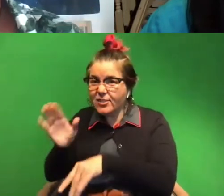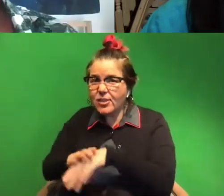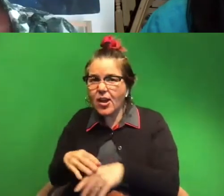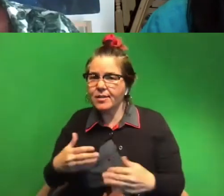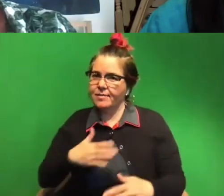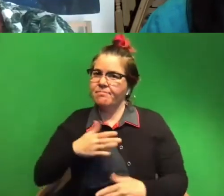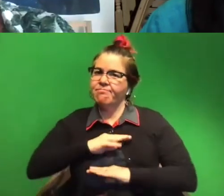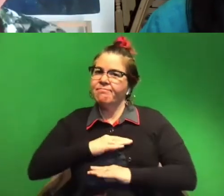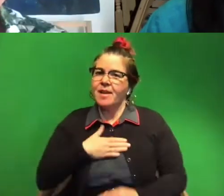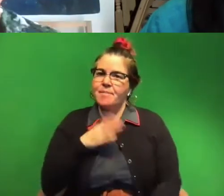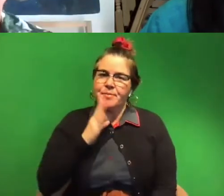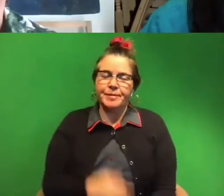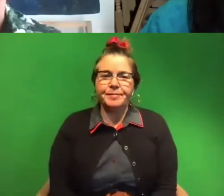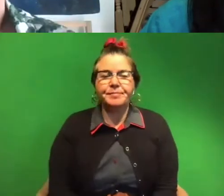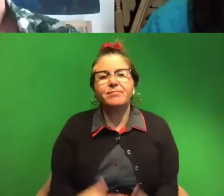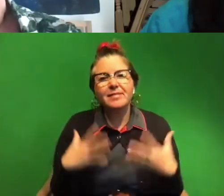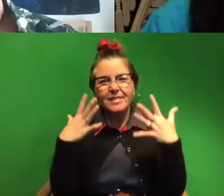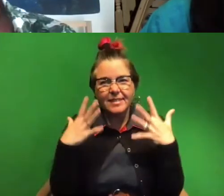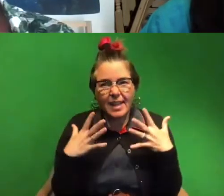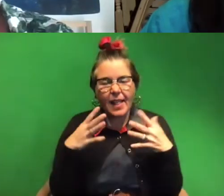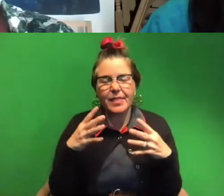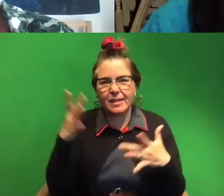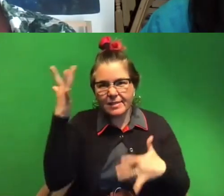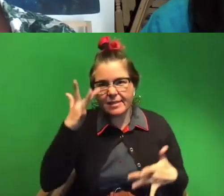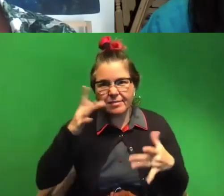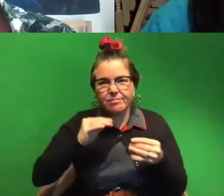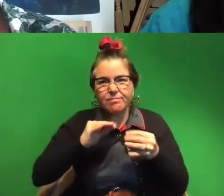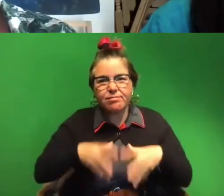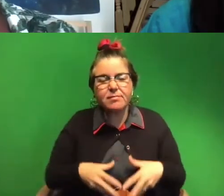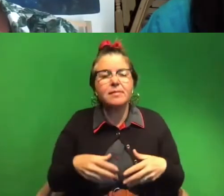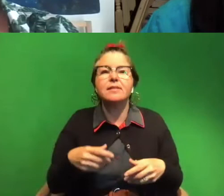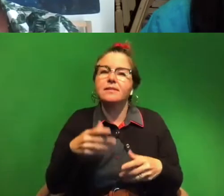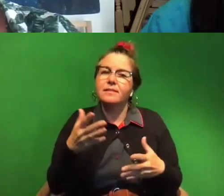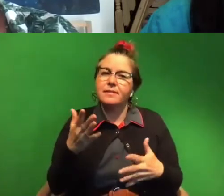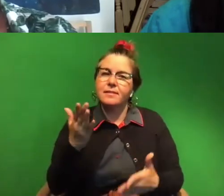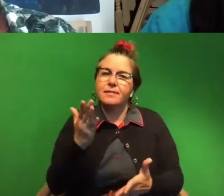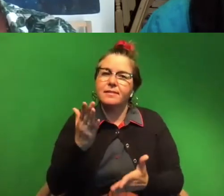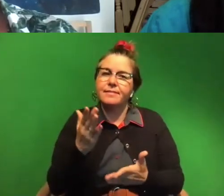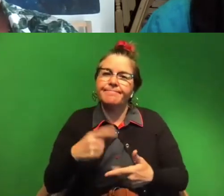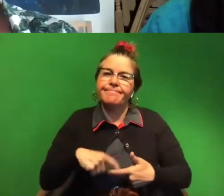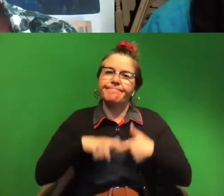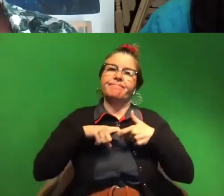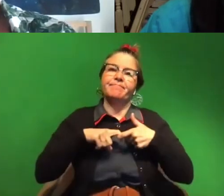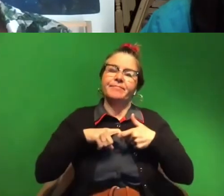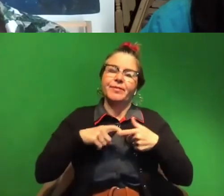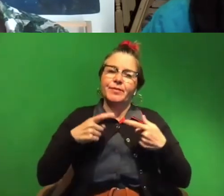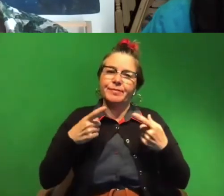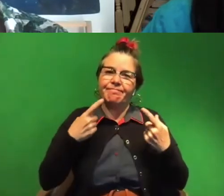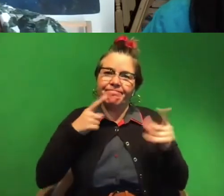happy. Sadly, the pandemic actually stopped me from fulfilling this